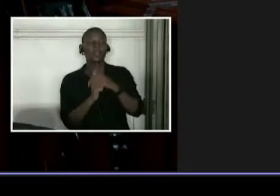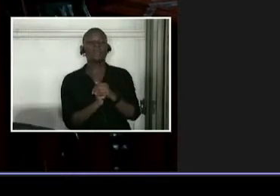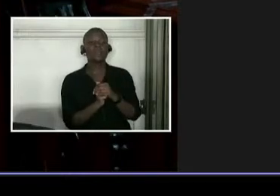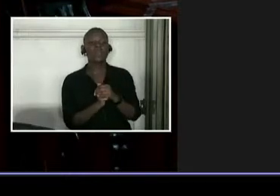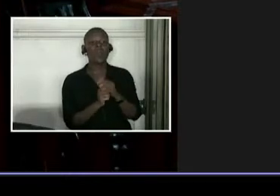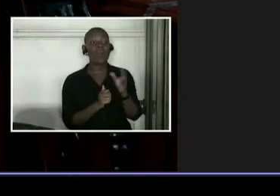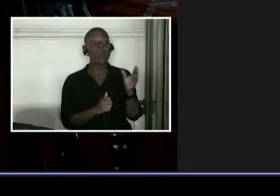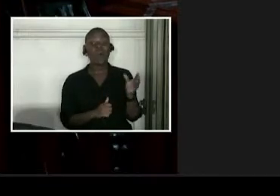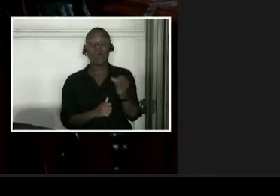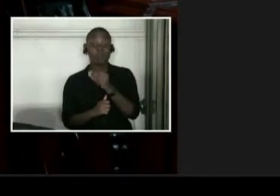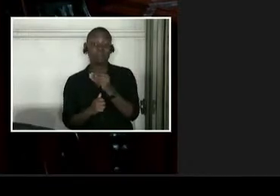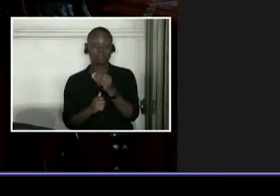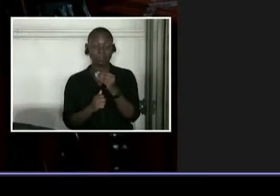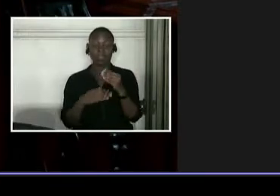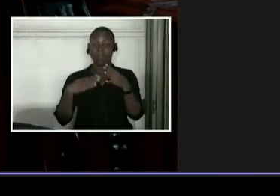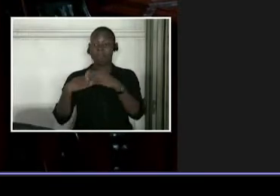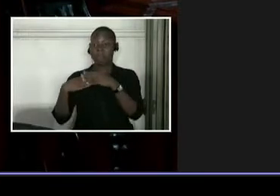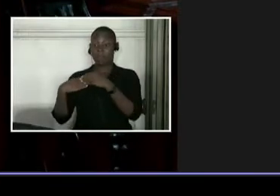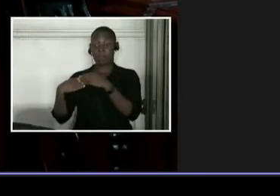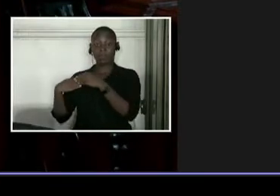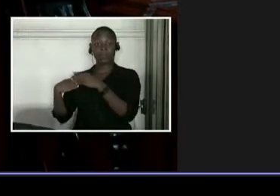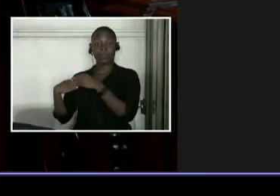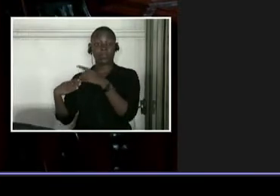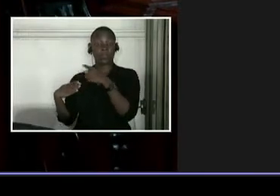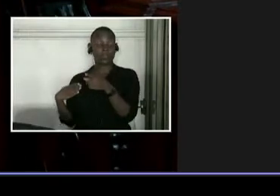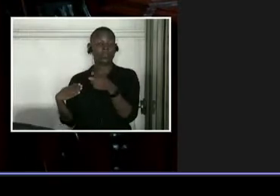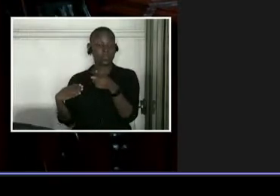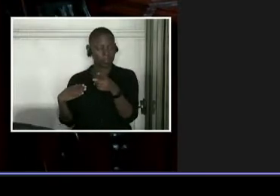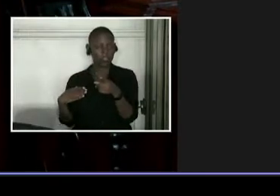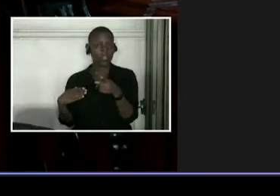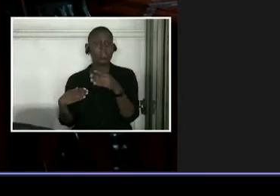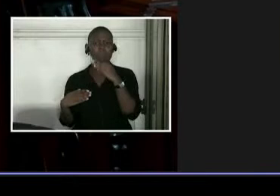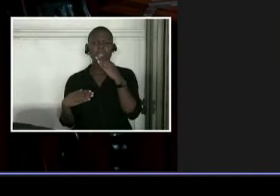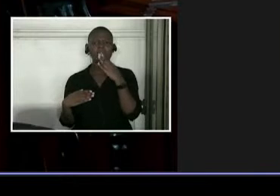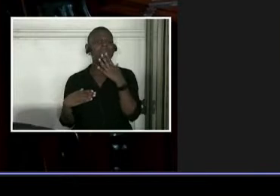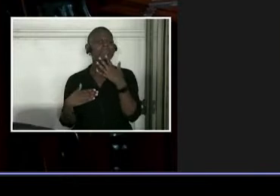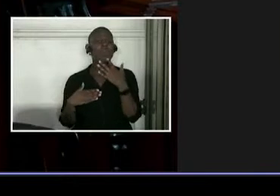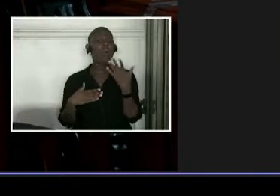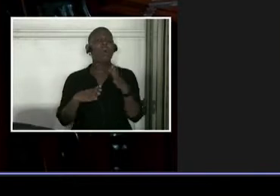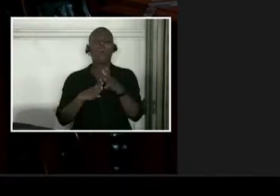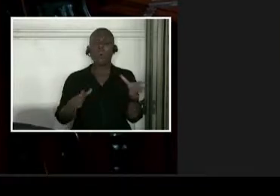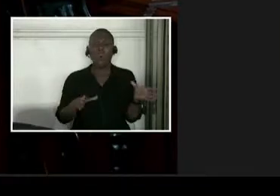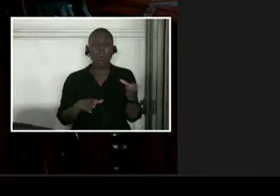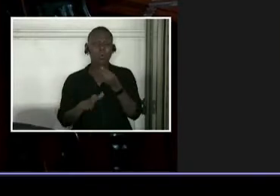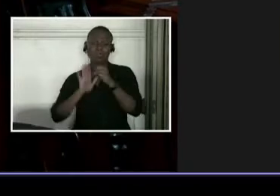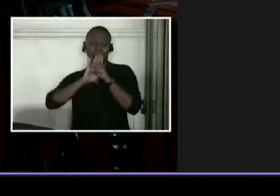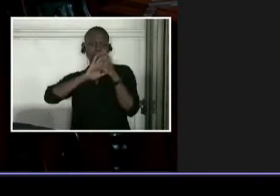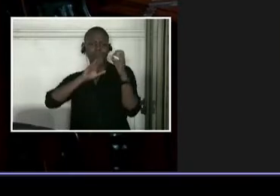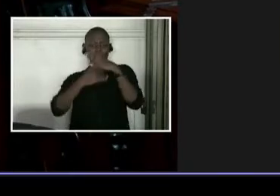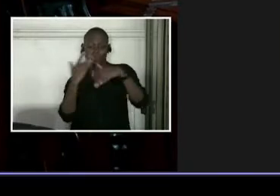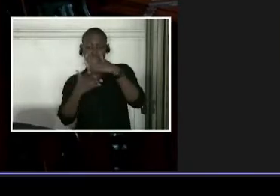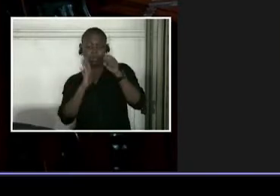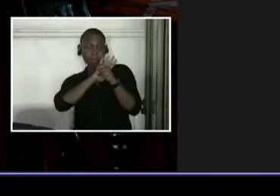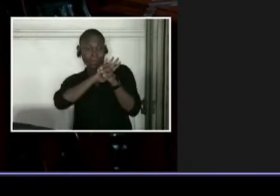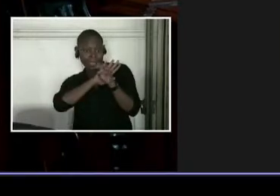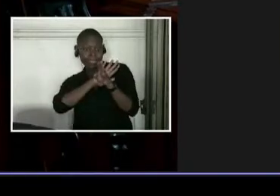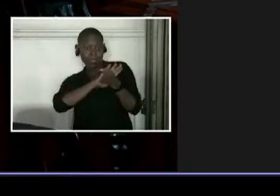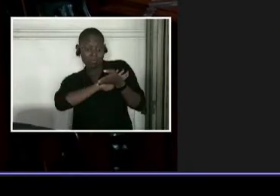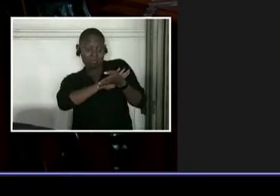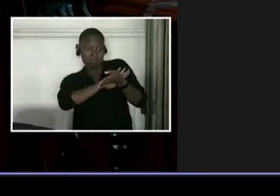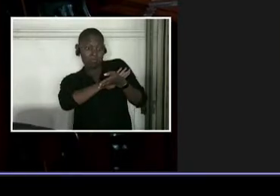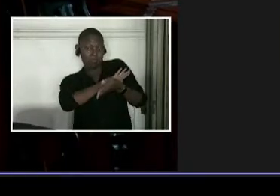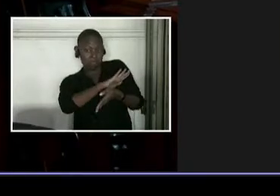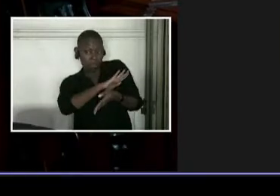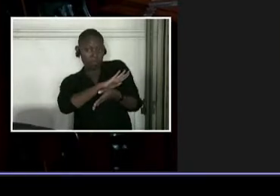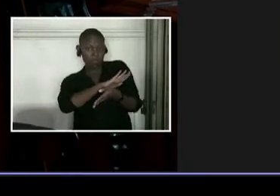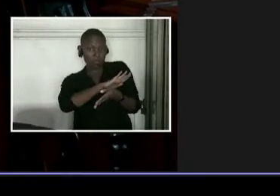of society who are following this sitting through various social media platforms and the mainstream media. We are